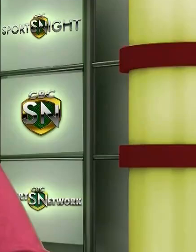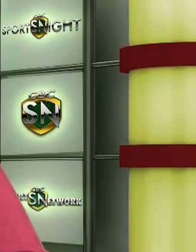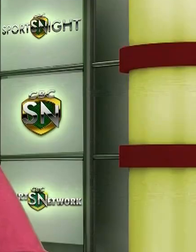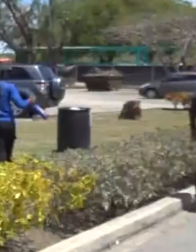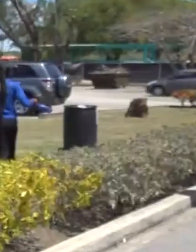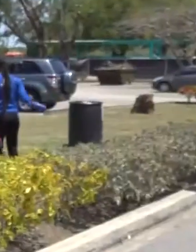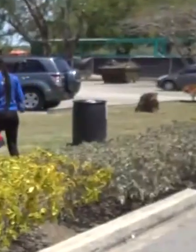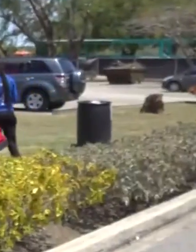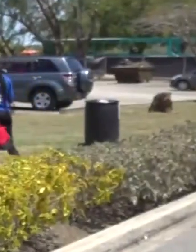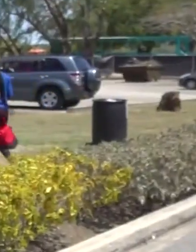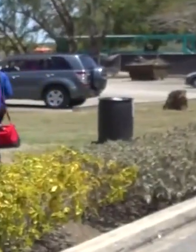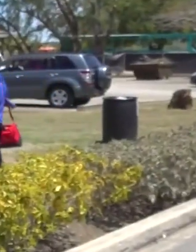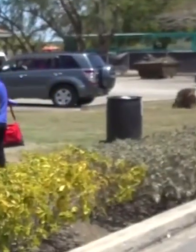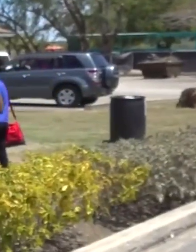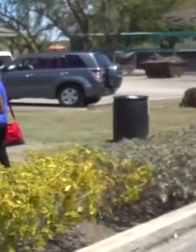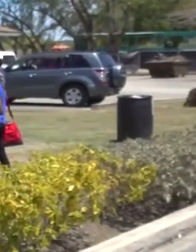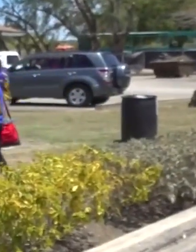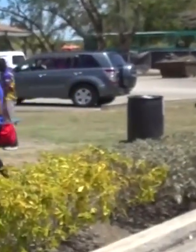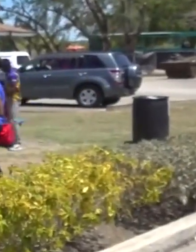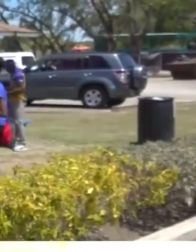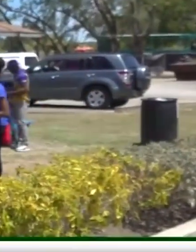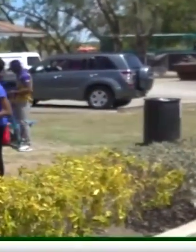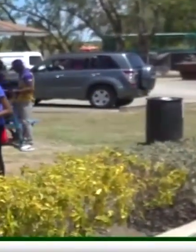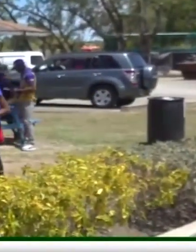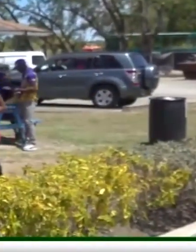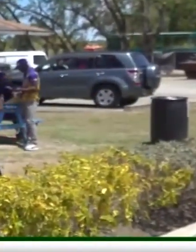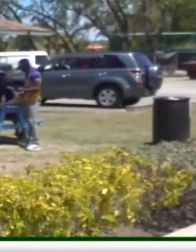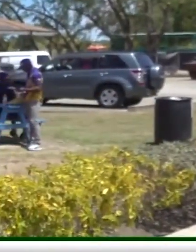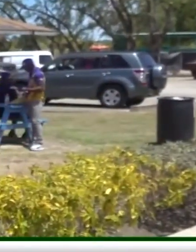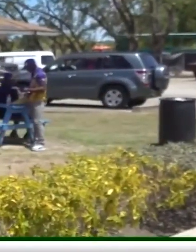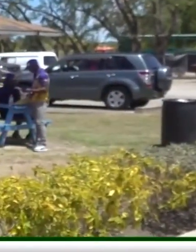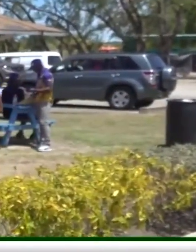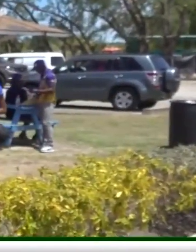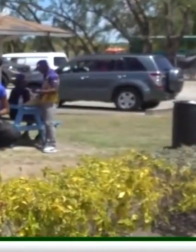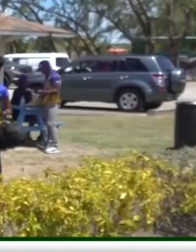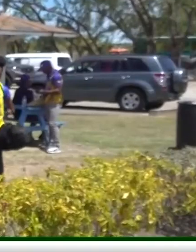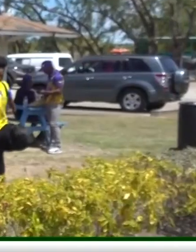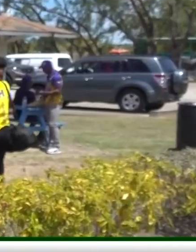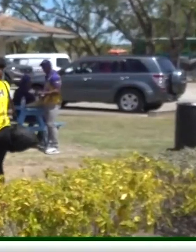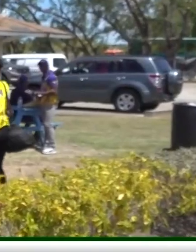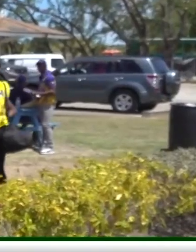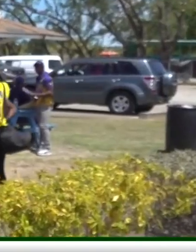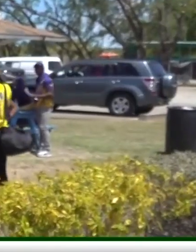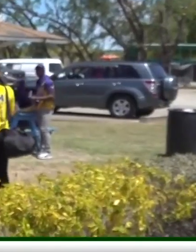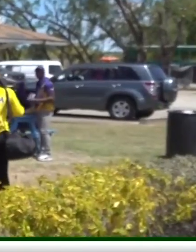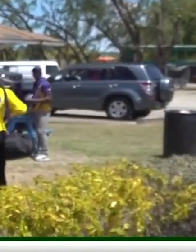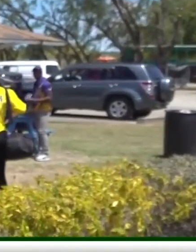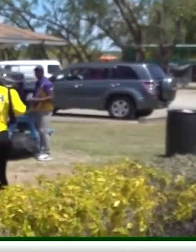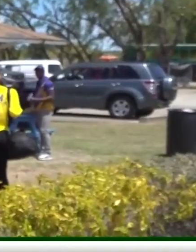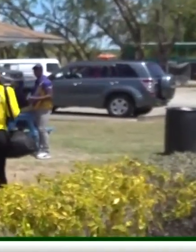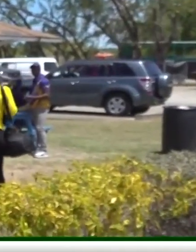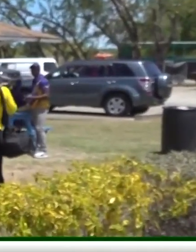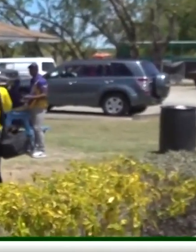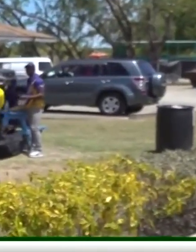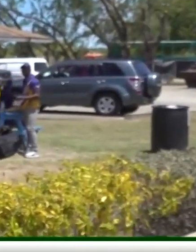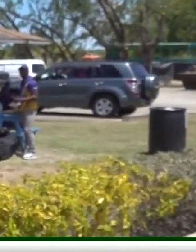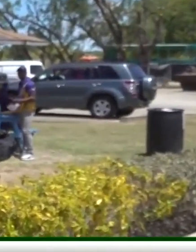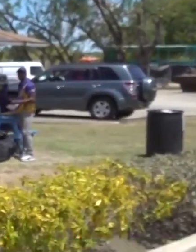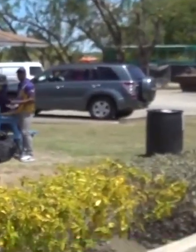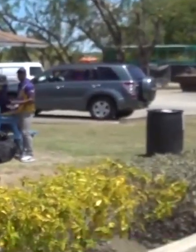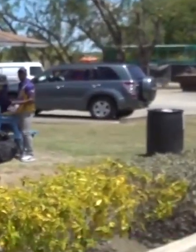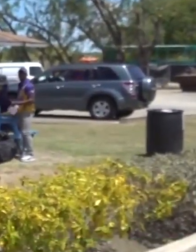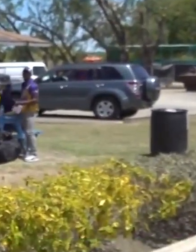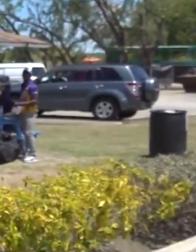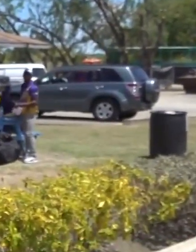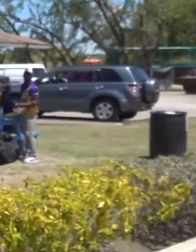As you know, everybody doesn't do a double all the time. It's a historic occasion, first time in 27 years. So